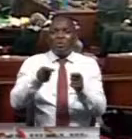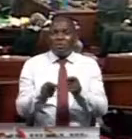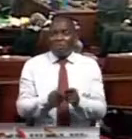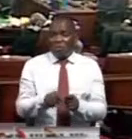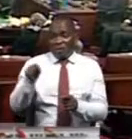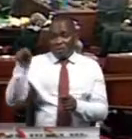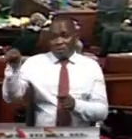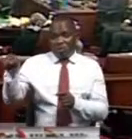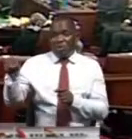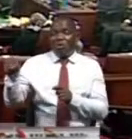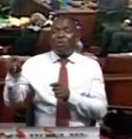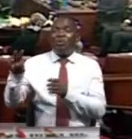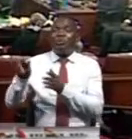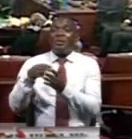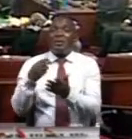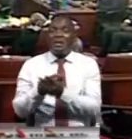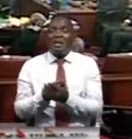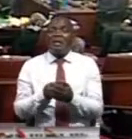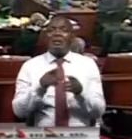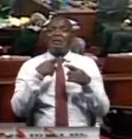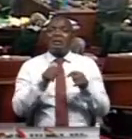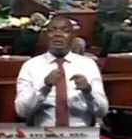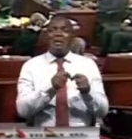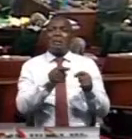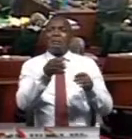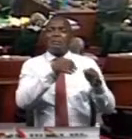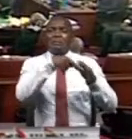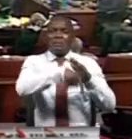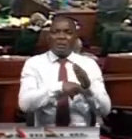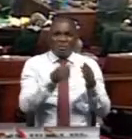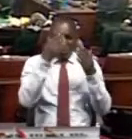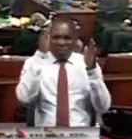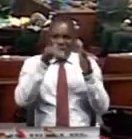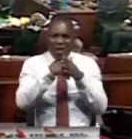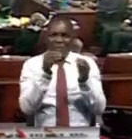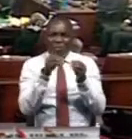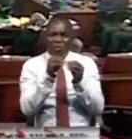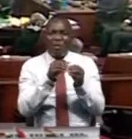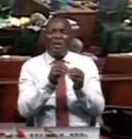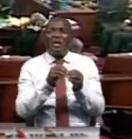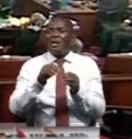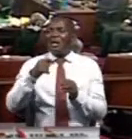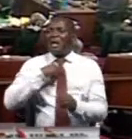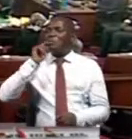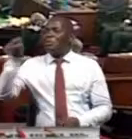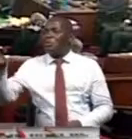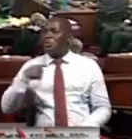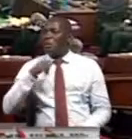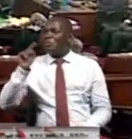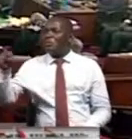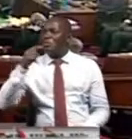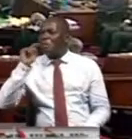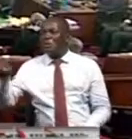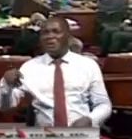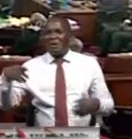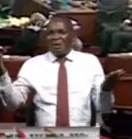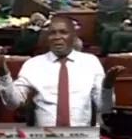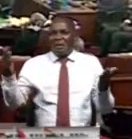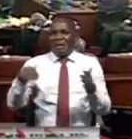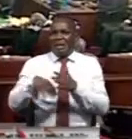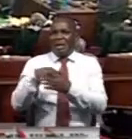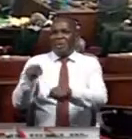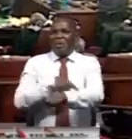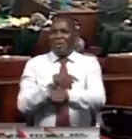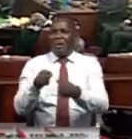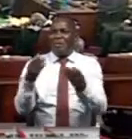is going on a tangent. And I don't know how many more I put it to use you have before we close this.